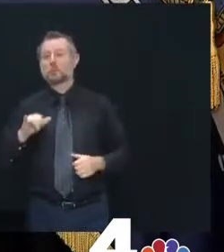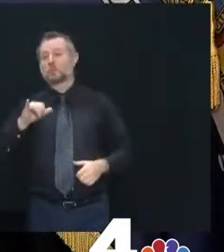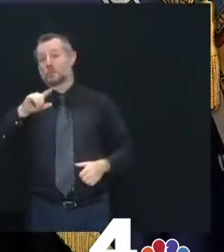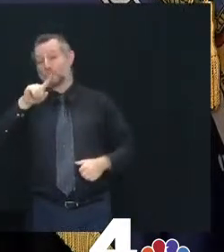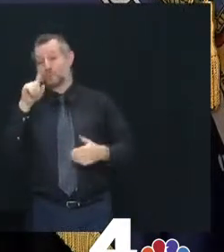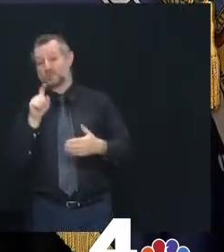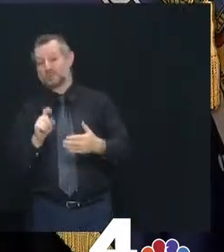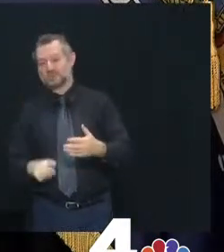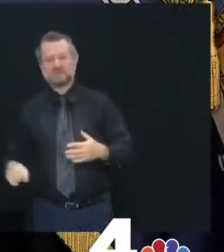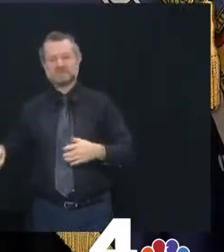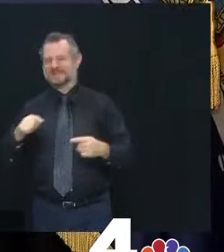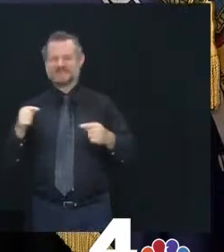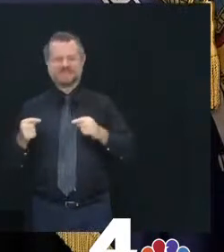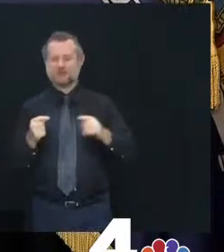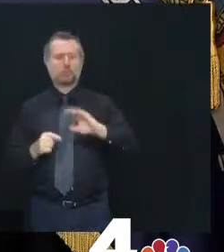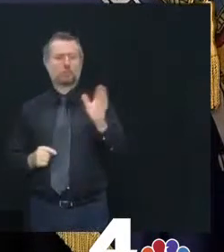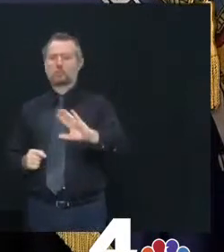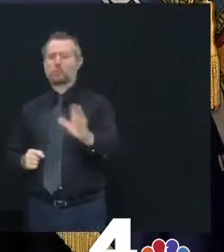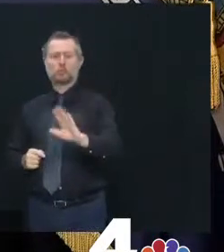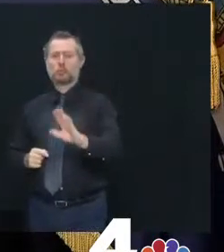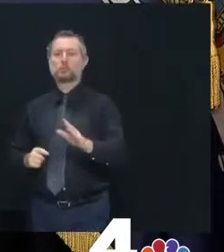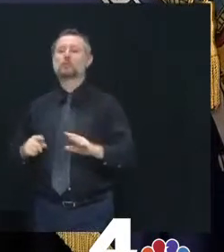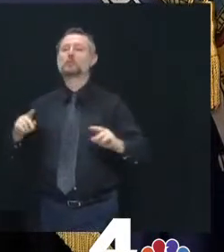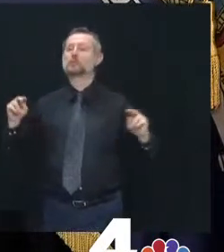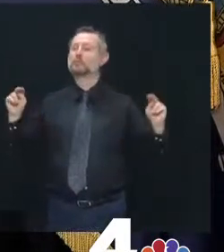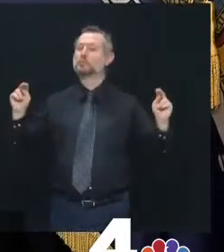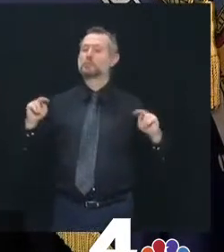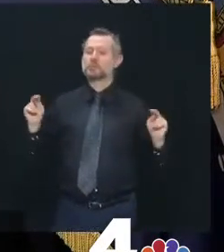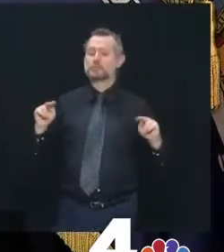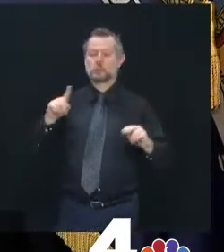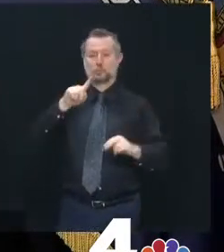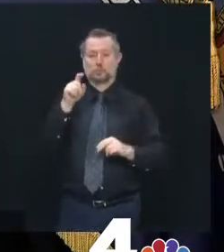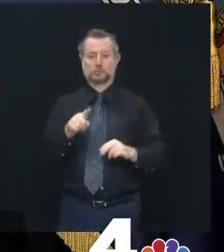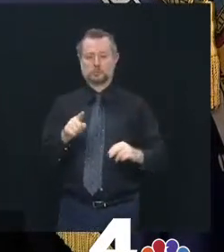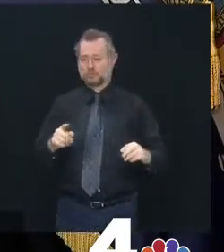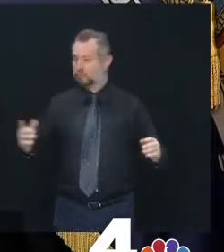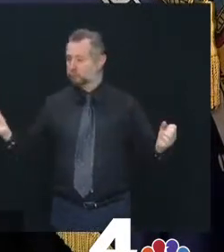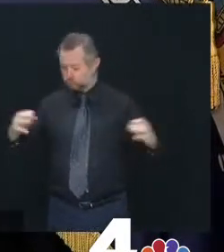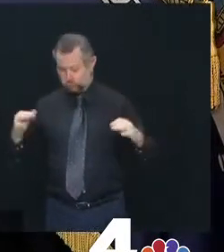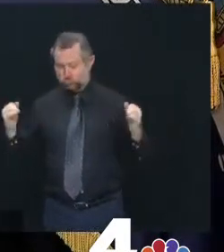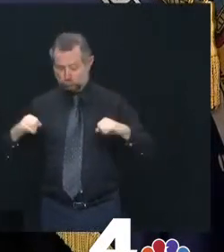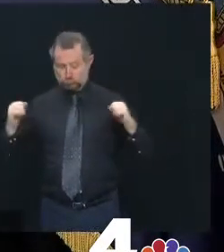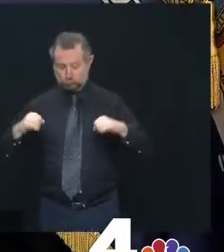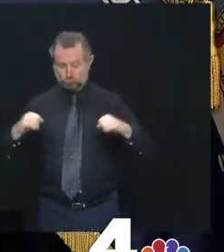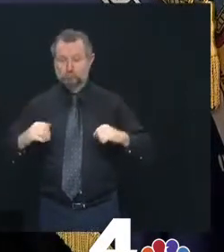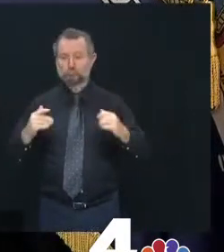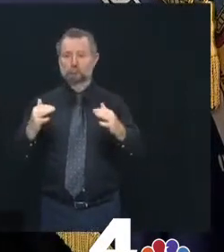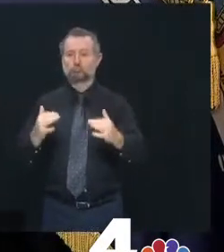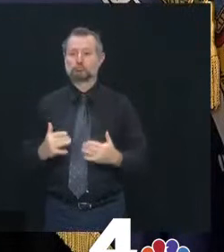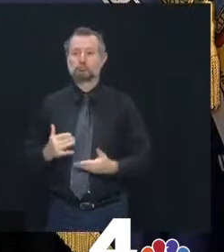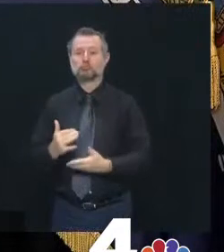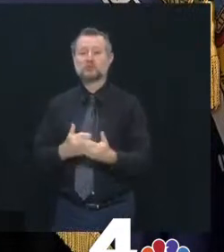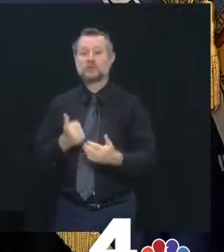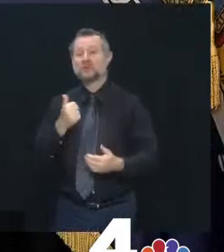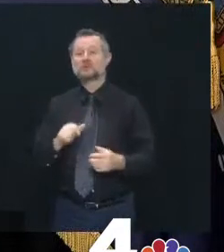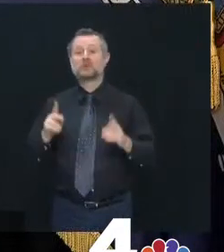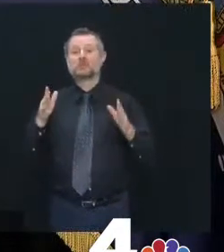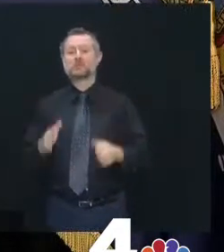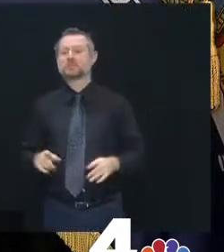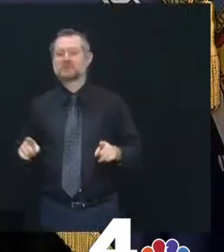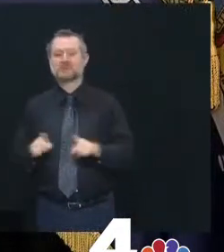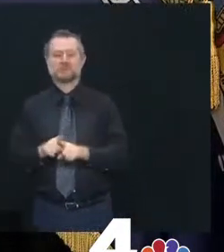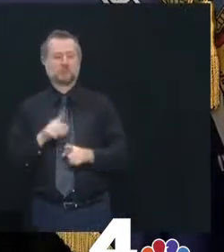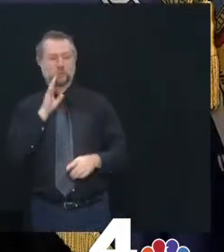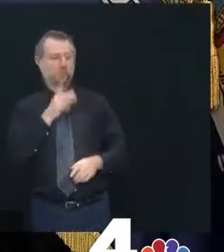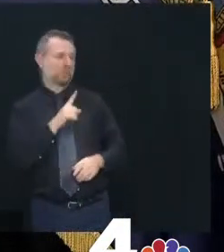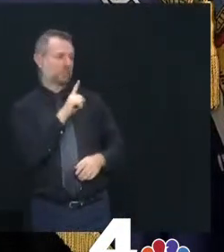that anyone would ask. A high school student who was posed with this challenge,